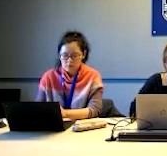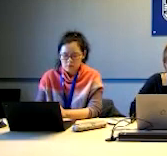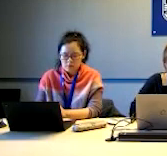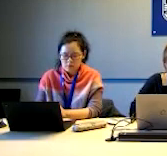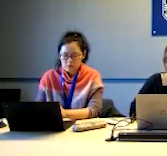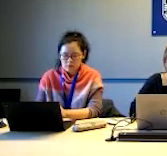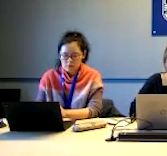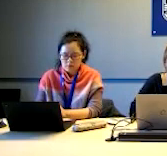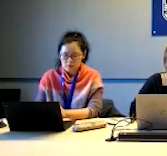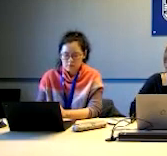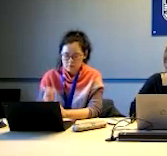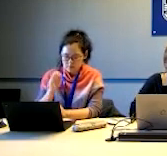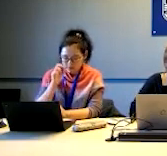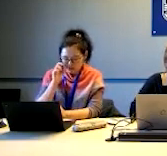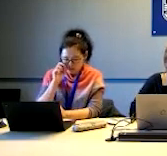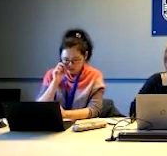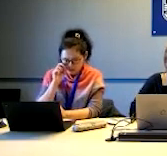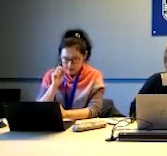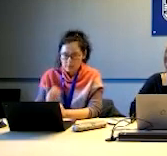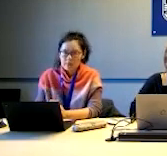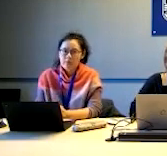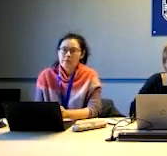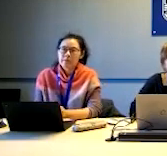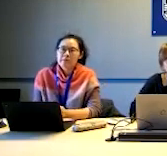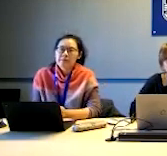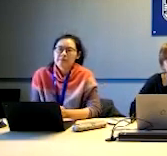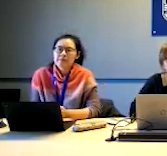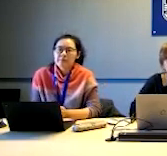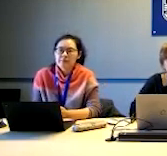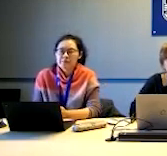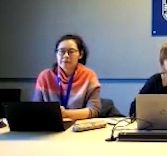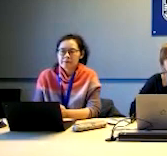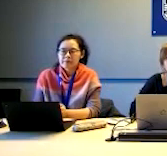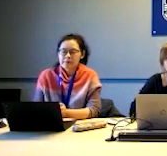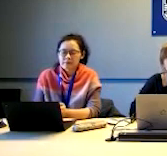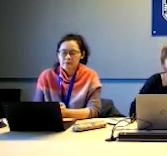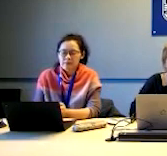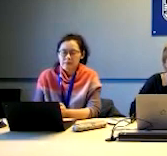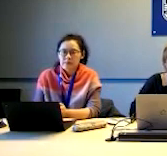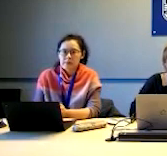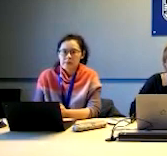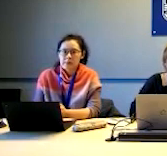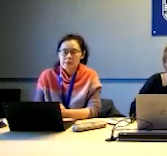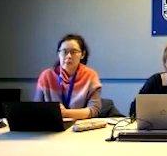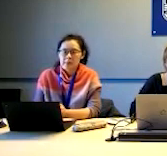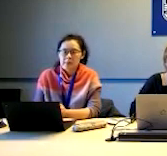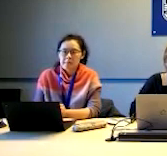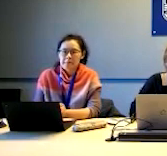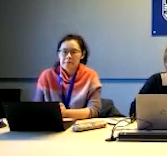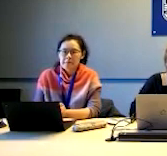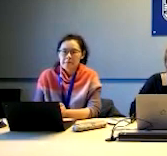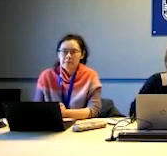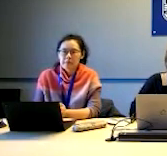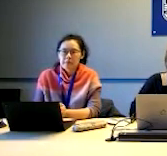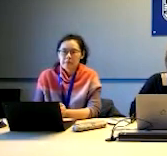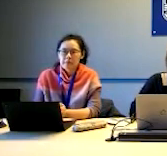in BC, and also where perinatal care providers thought there were opportunities to